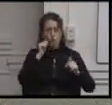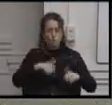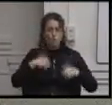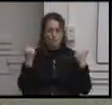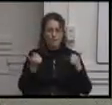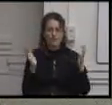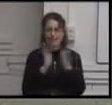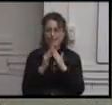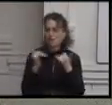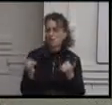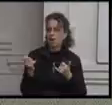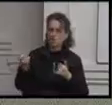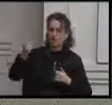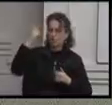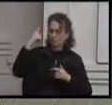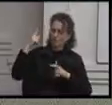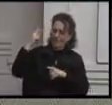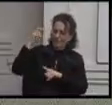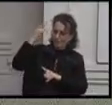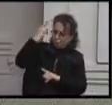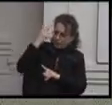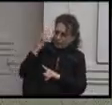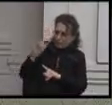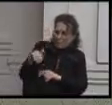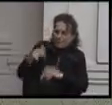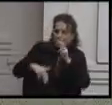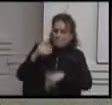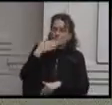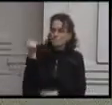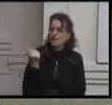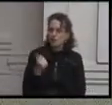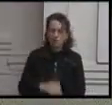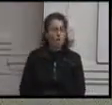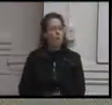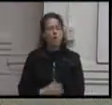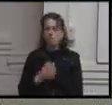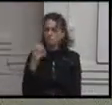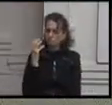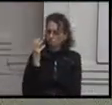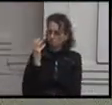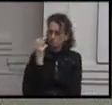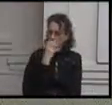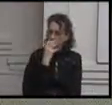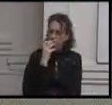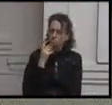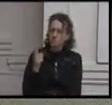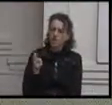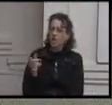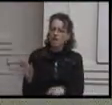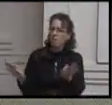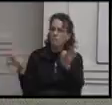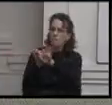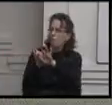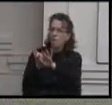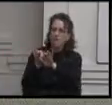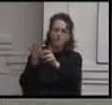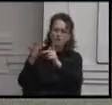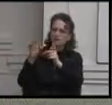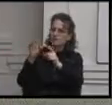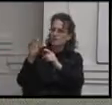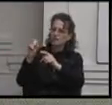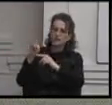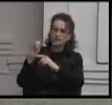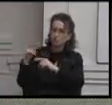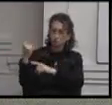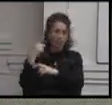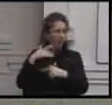enlightened on how much Station 2 is appreciated. I think it would be easier to close Academy